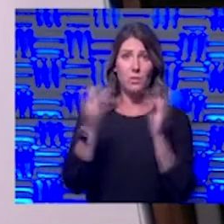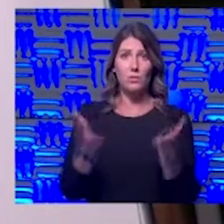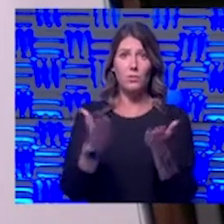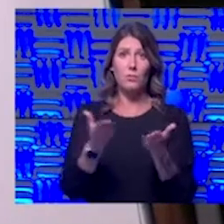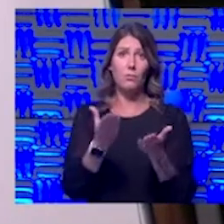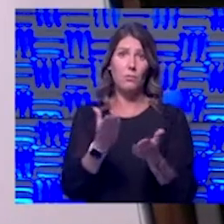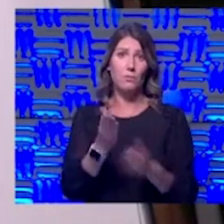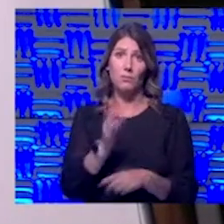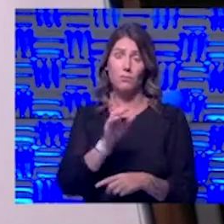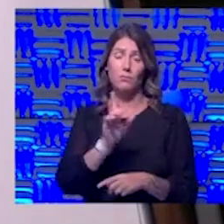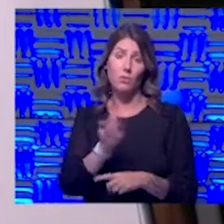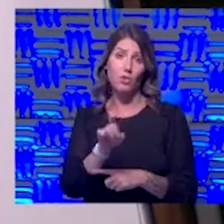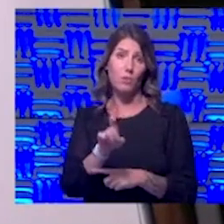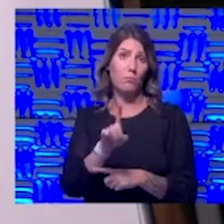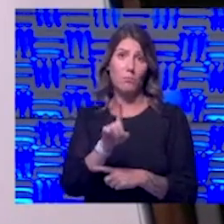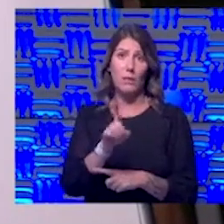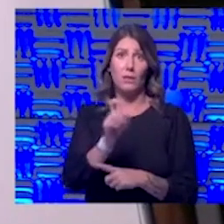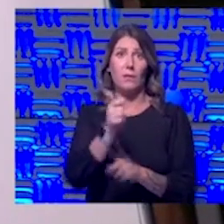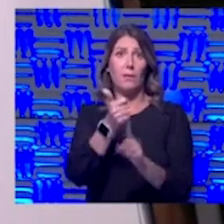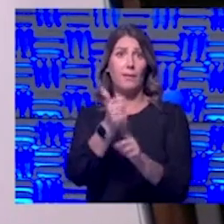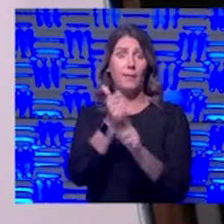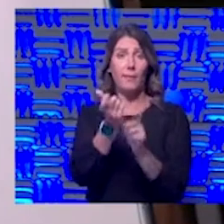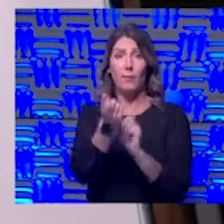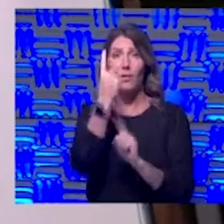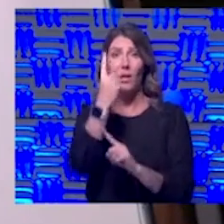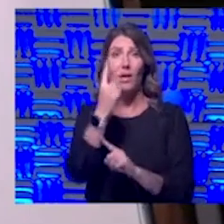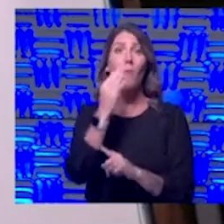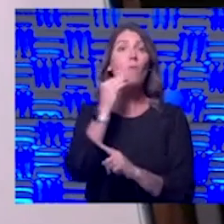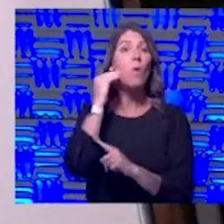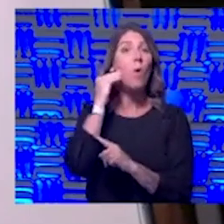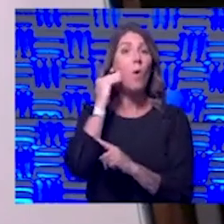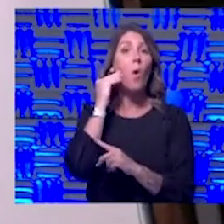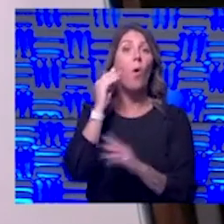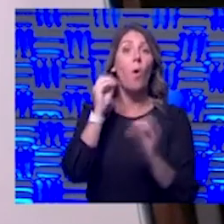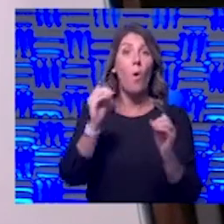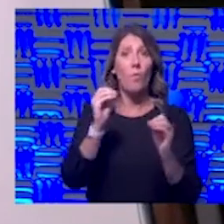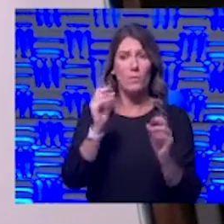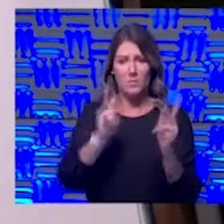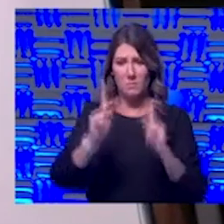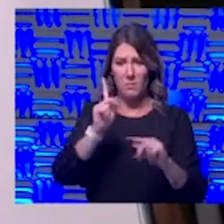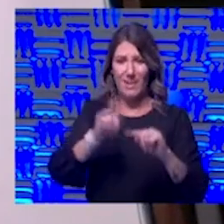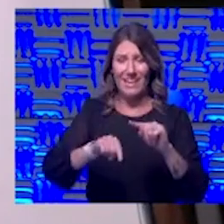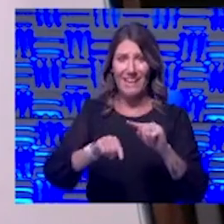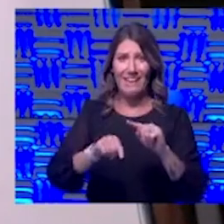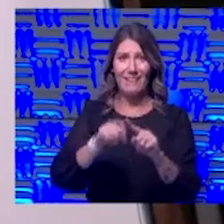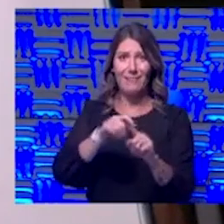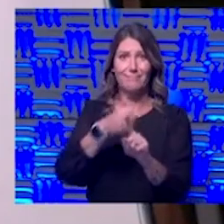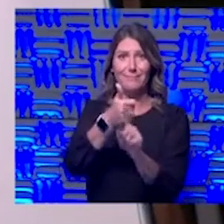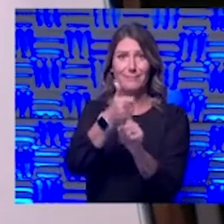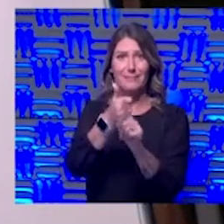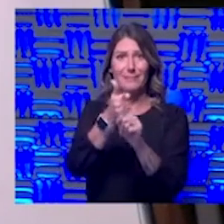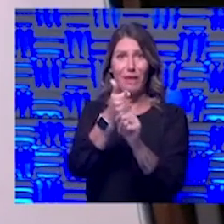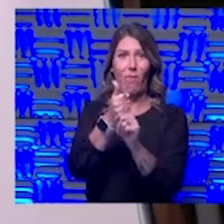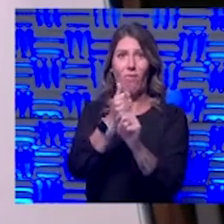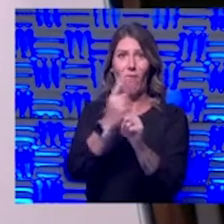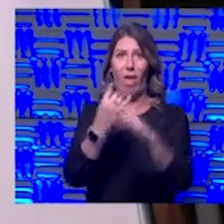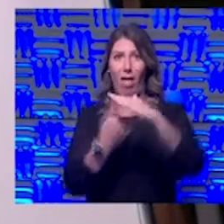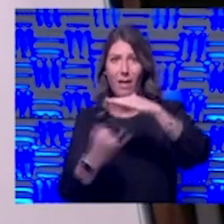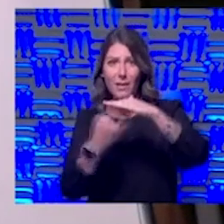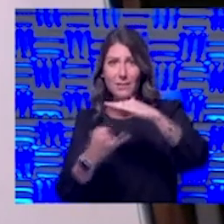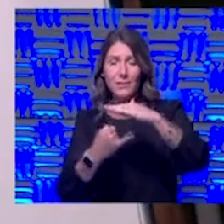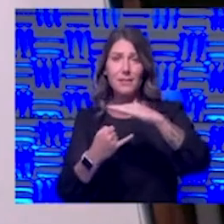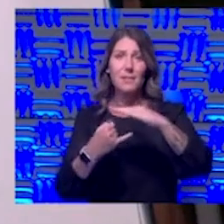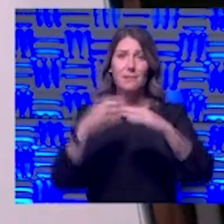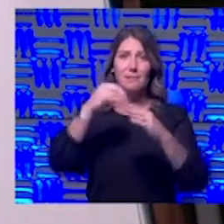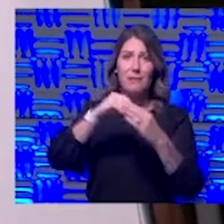very self-evident, is homeless people cannot self-isolate. Right. And our traditional models of group living and